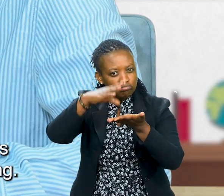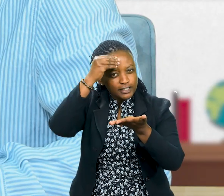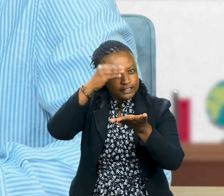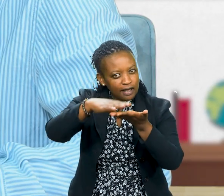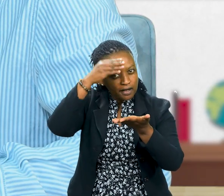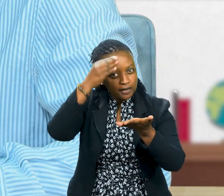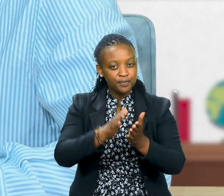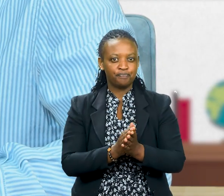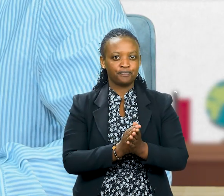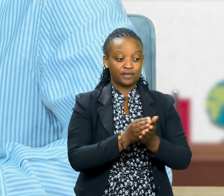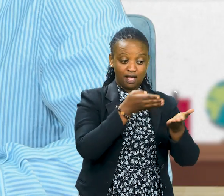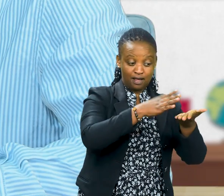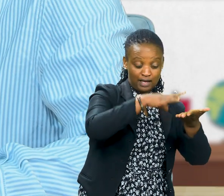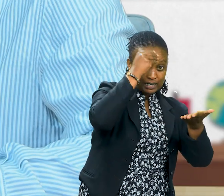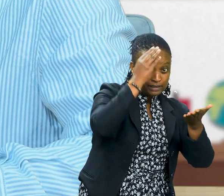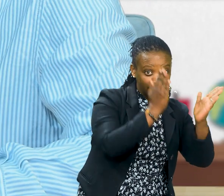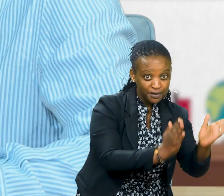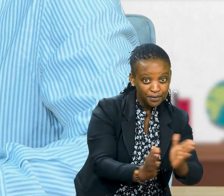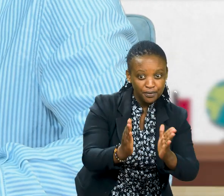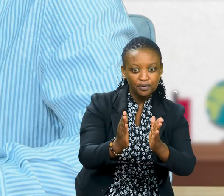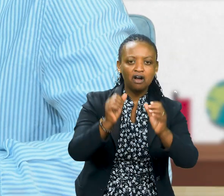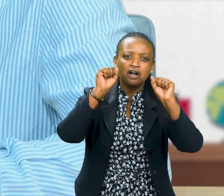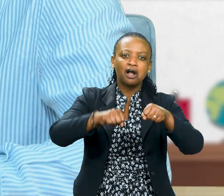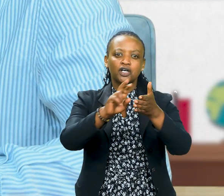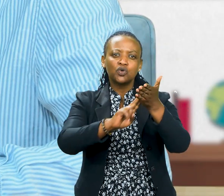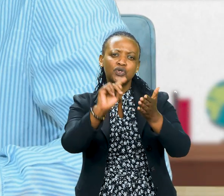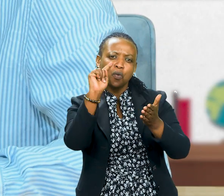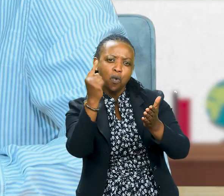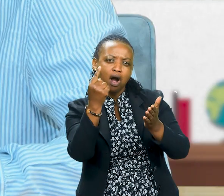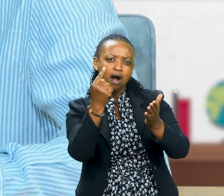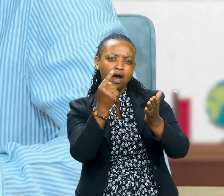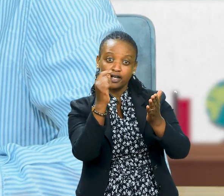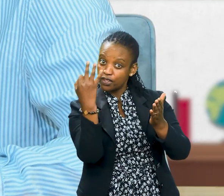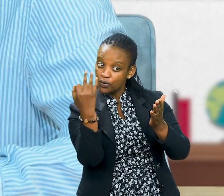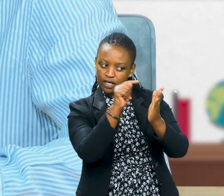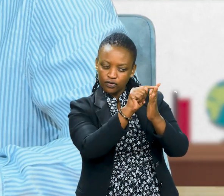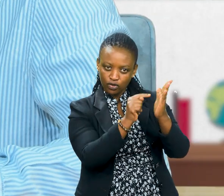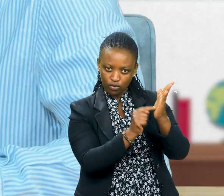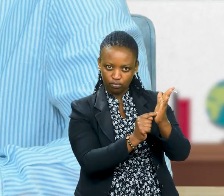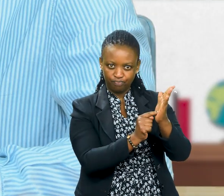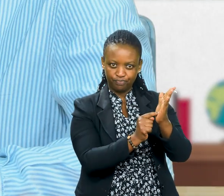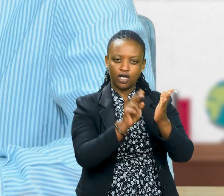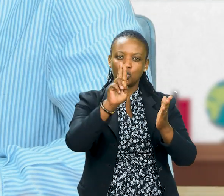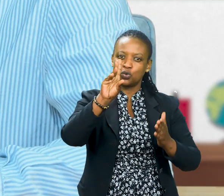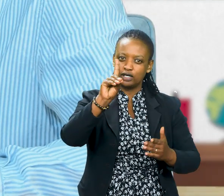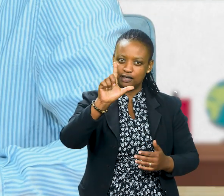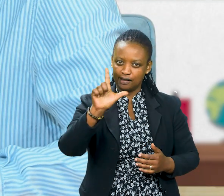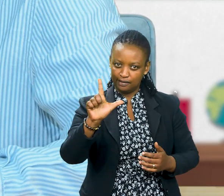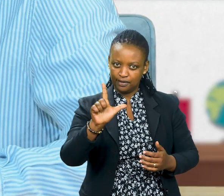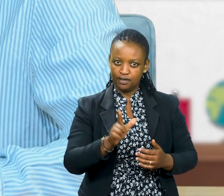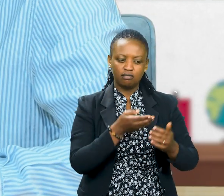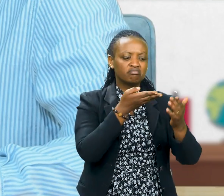learning. And in the learner's readiness, we can apply one of the 3 principles of